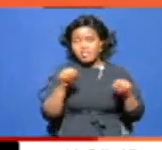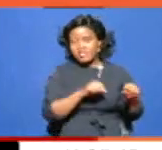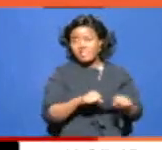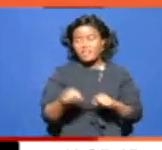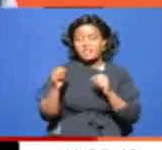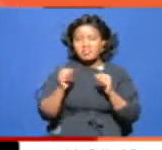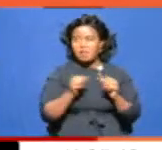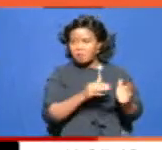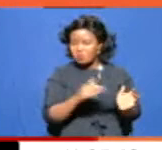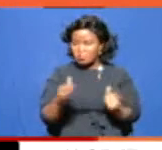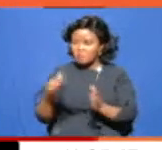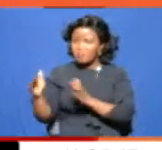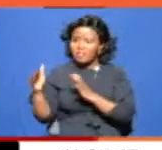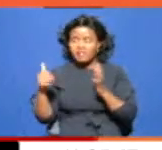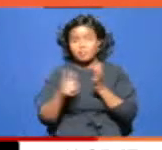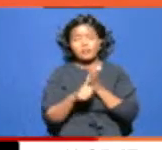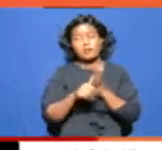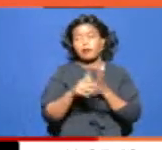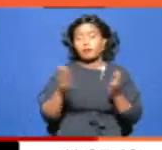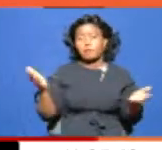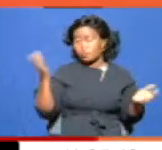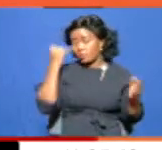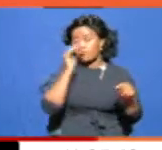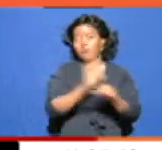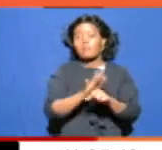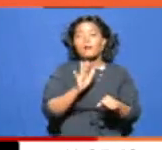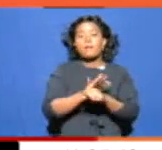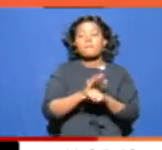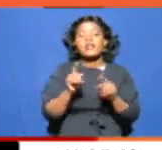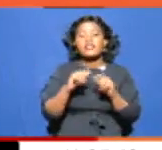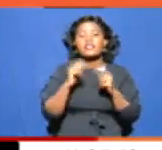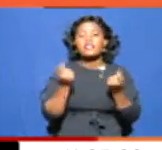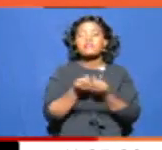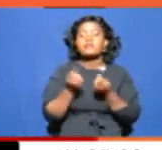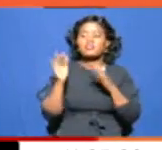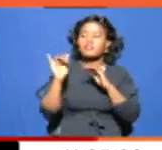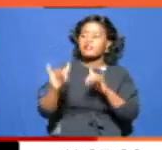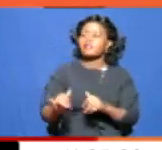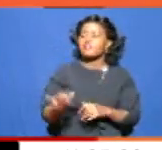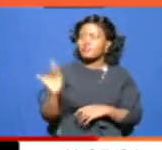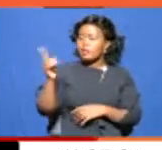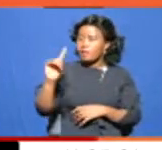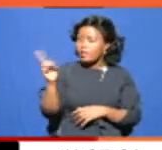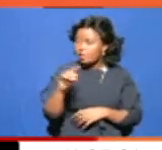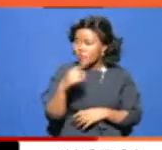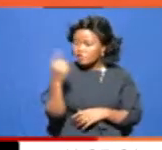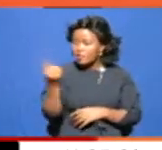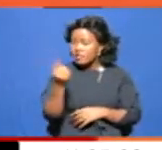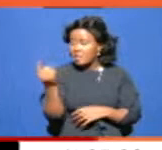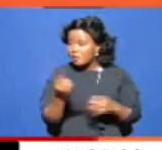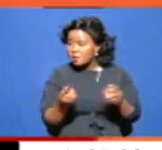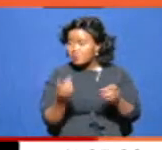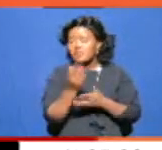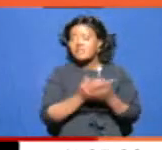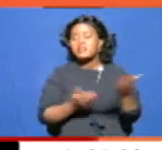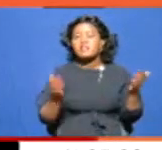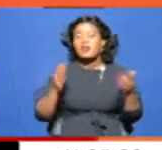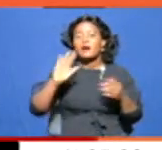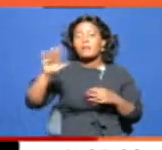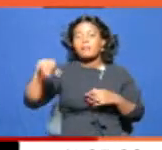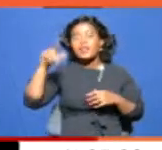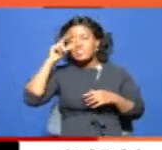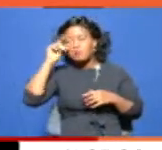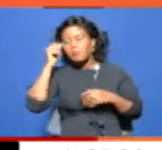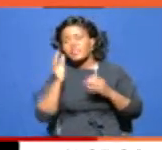teams being in Nairobi. You find a team like Bandari plays a match in Nairobi today, goes back in Mombasa, comes back for another